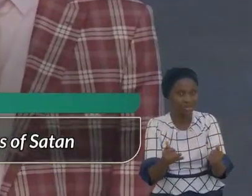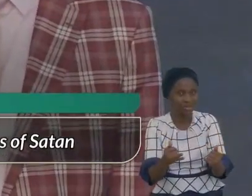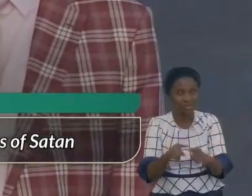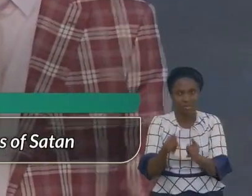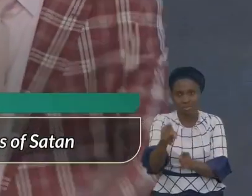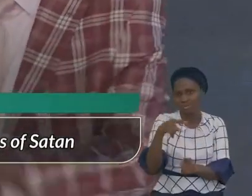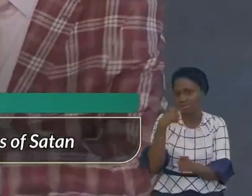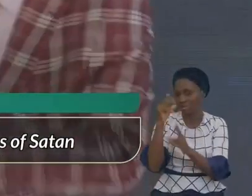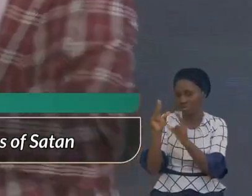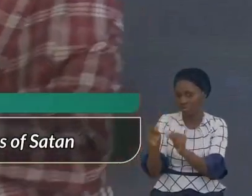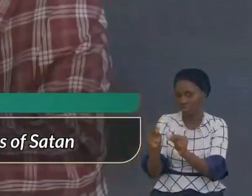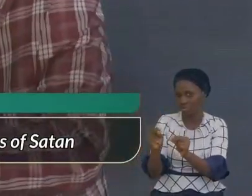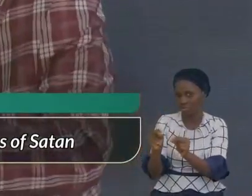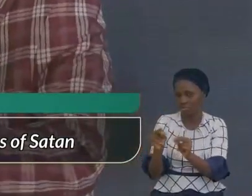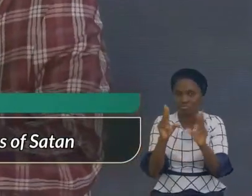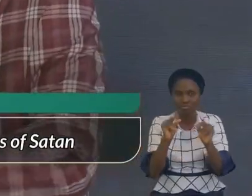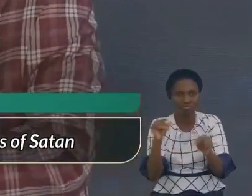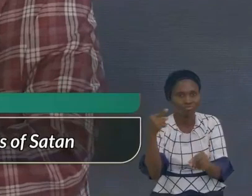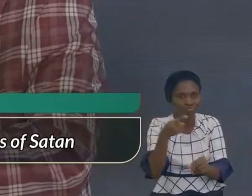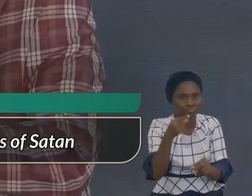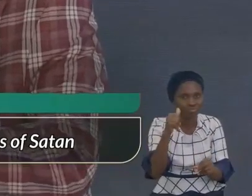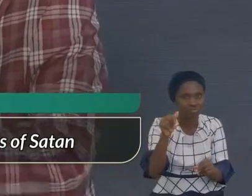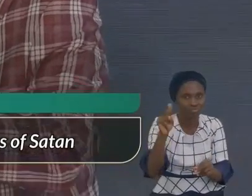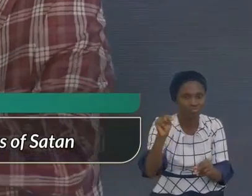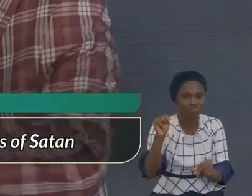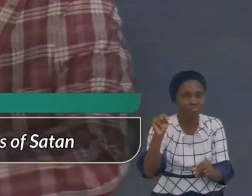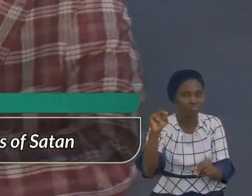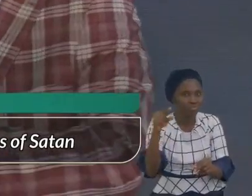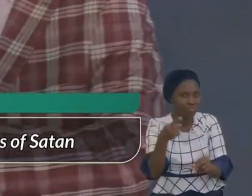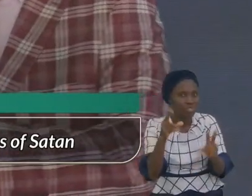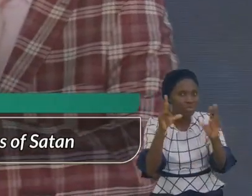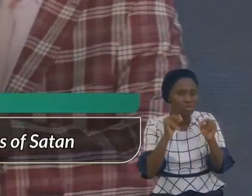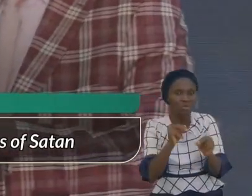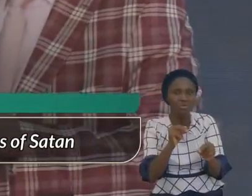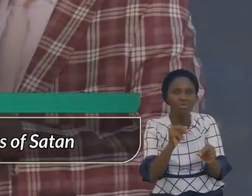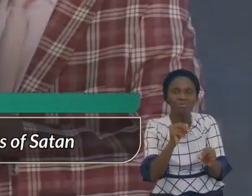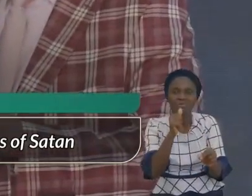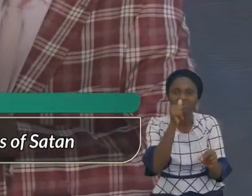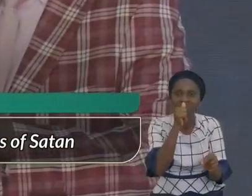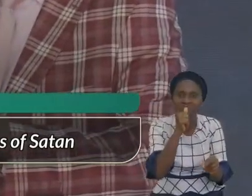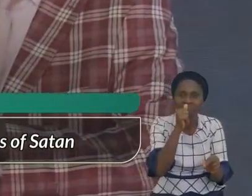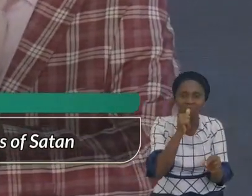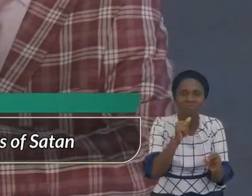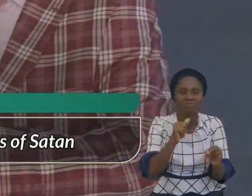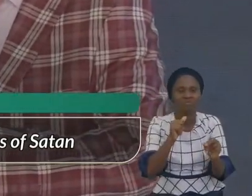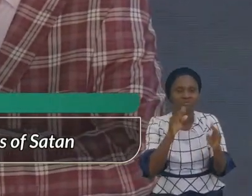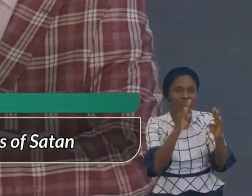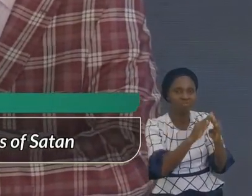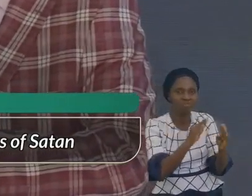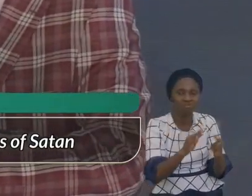society. But I'm going to walk in the steps of the Savior.